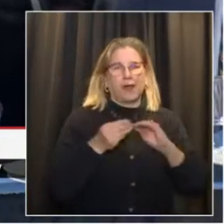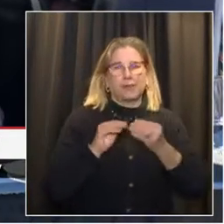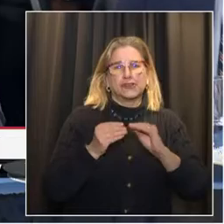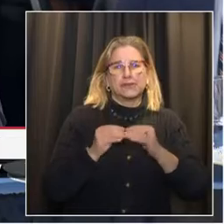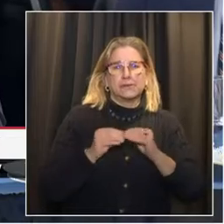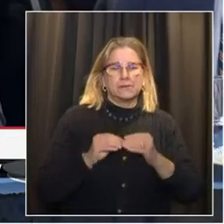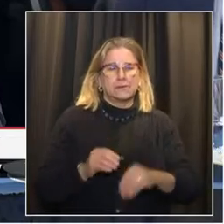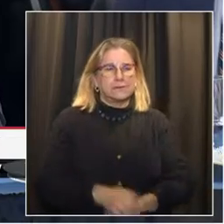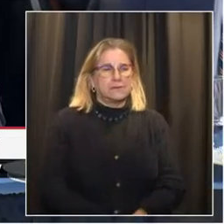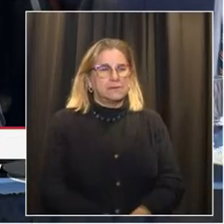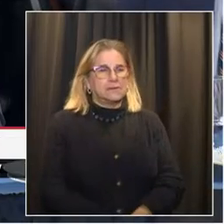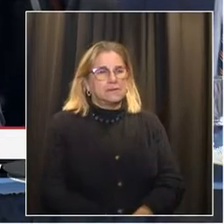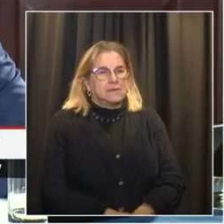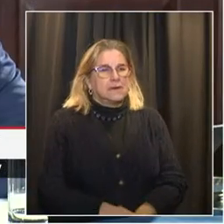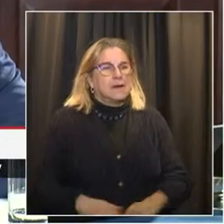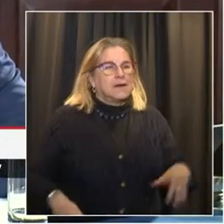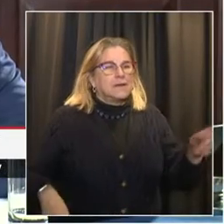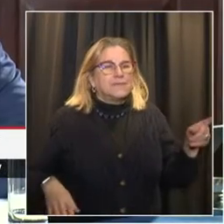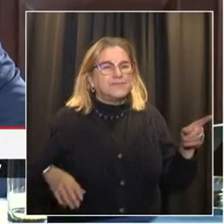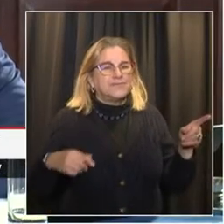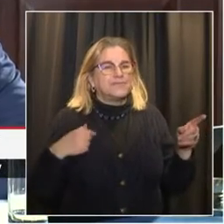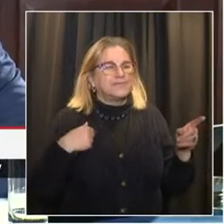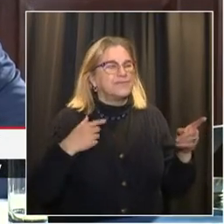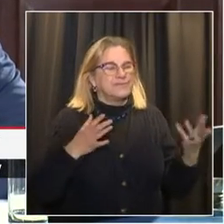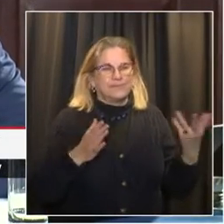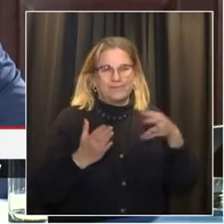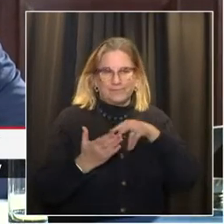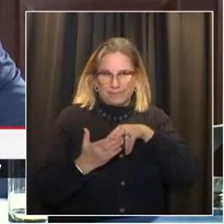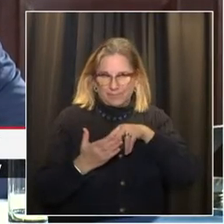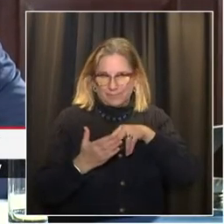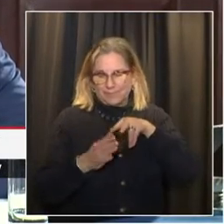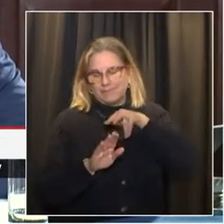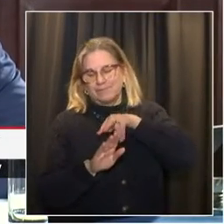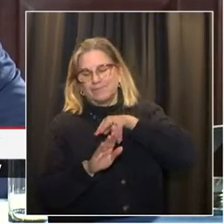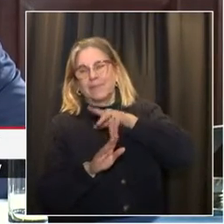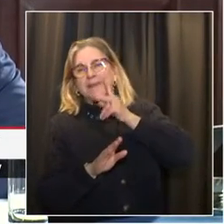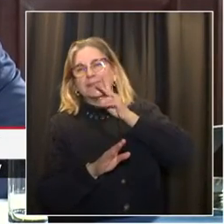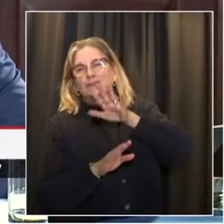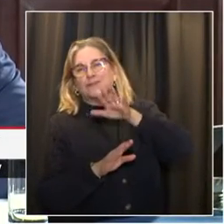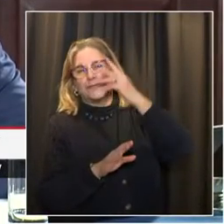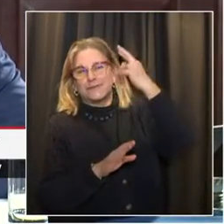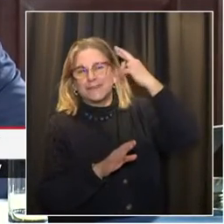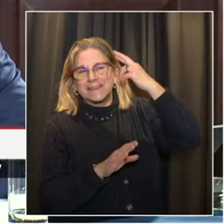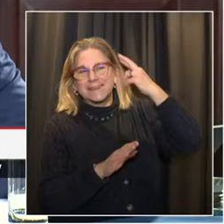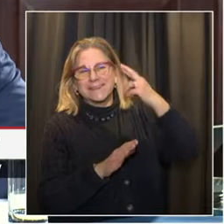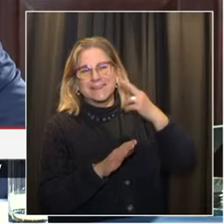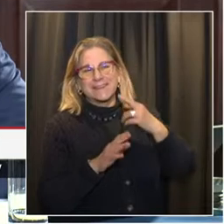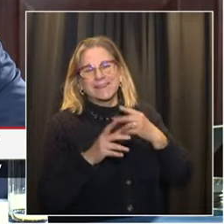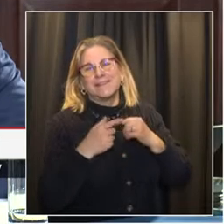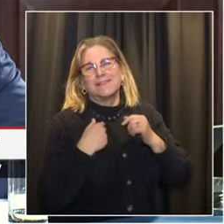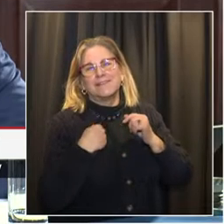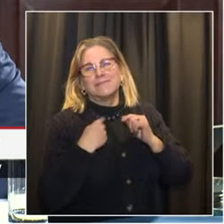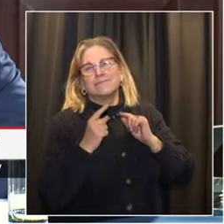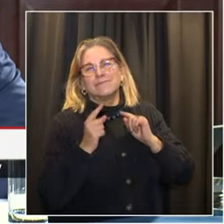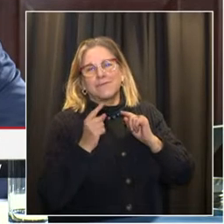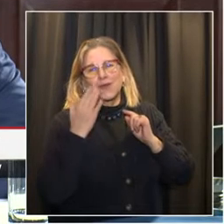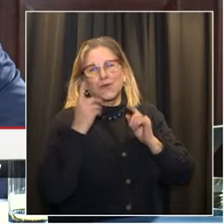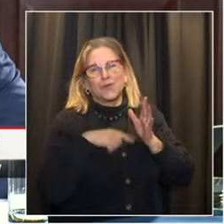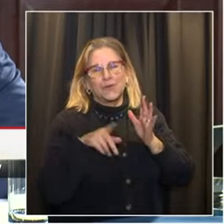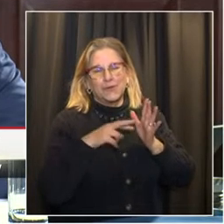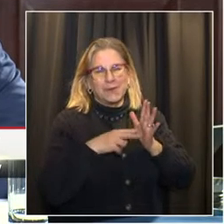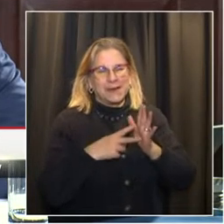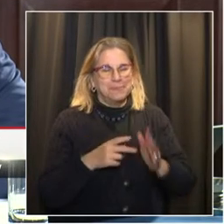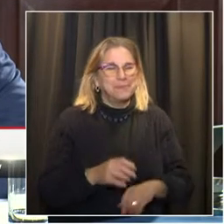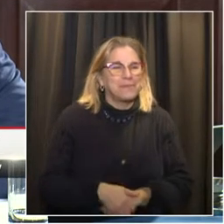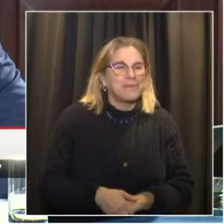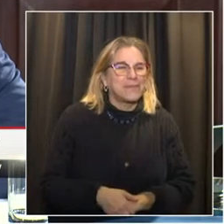behind it. And there's different hypotheses that one can logically come up with, but I don't have the data to